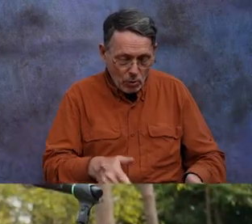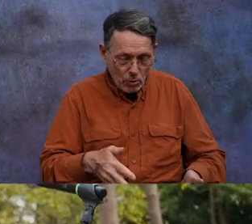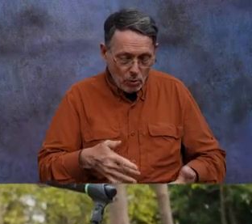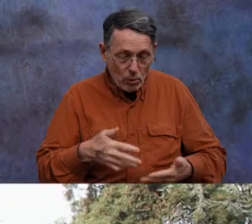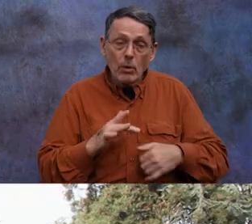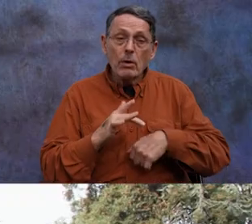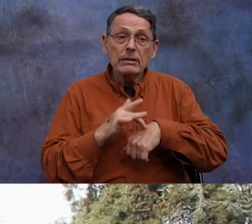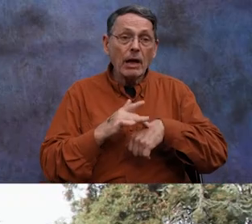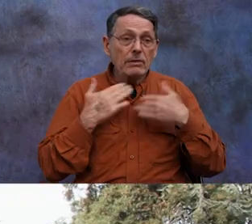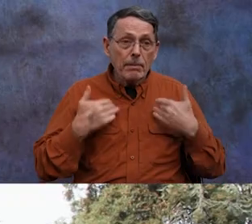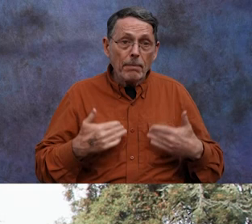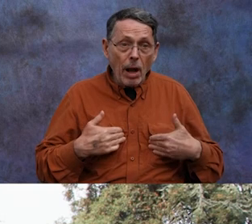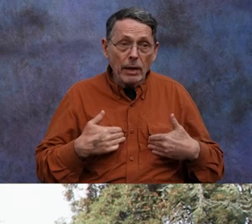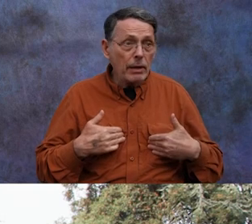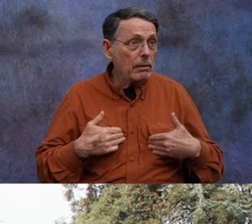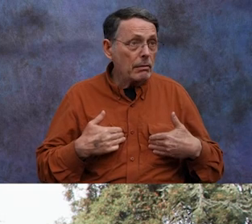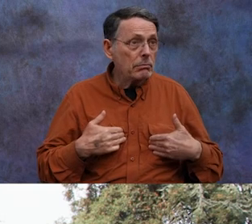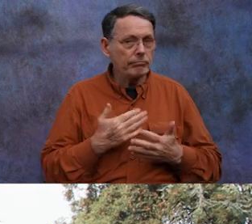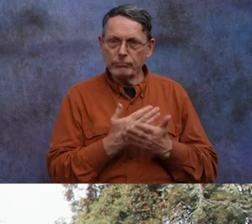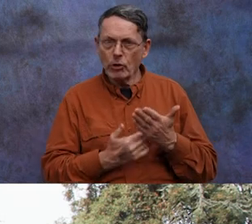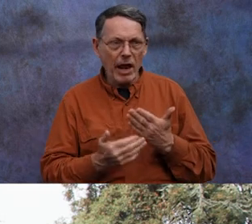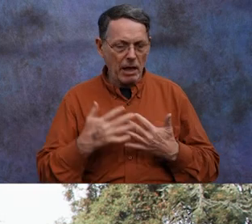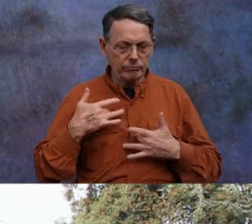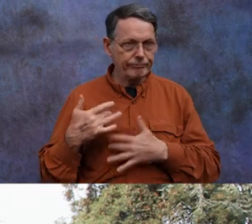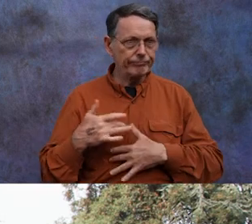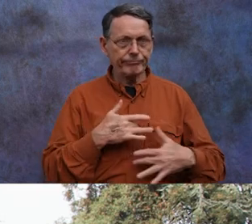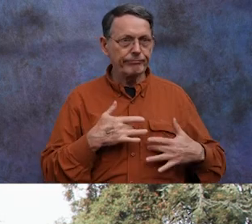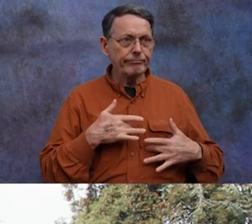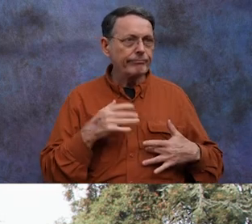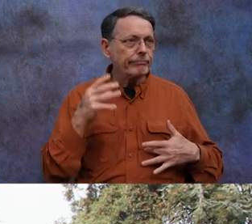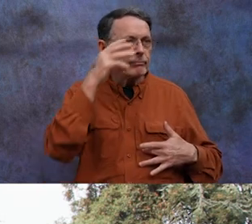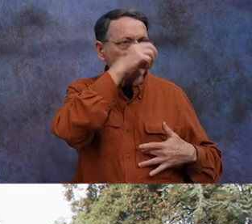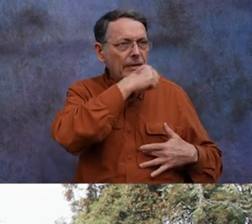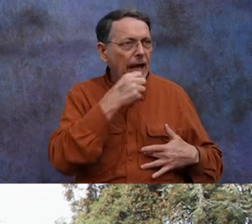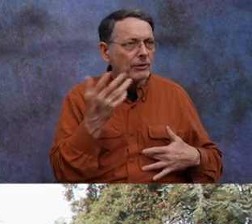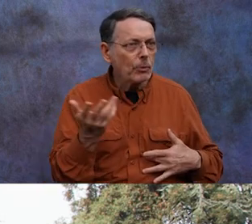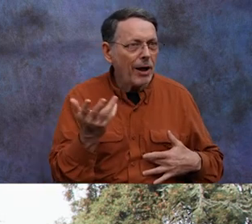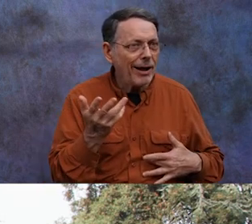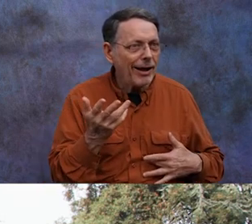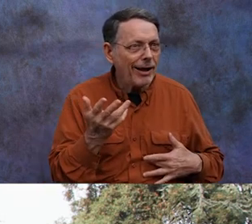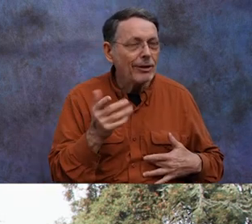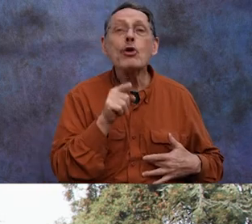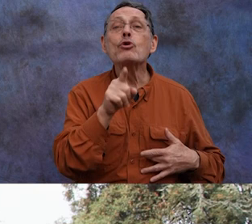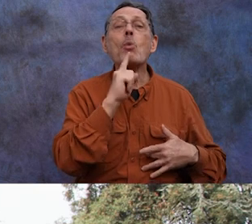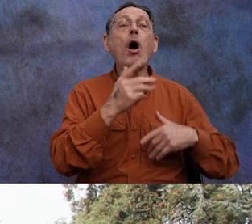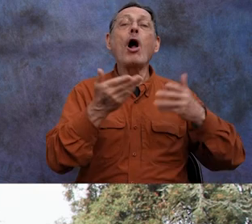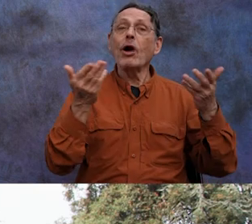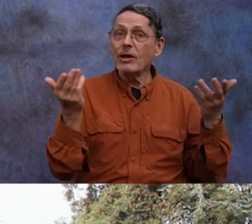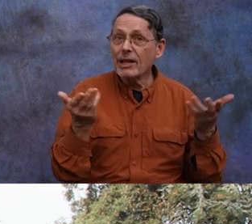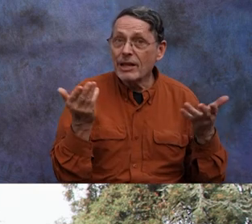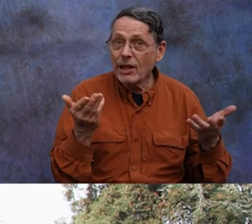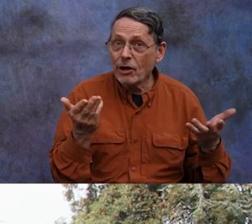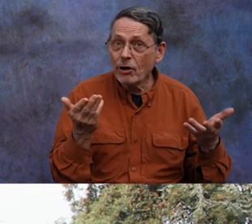Touch your body with your hands. Guess what? You're here, you